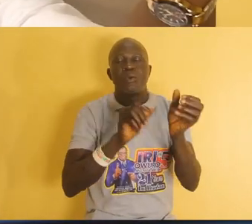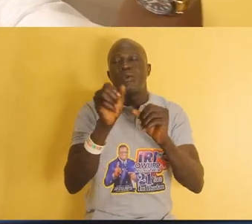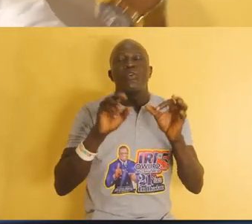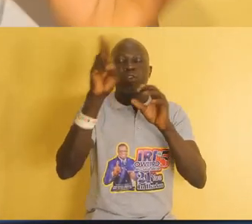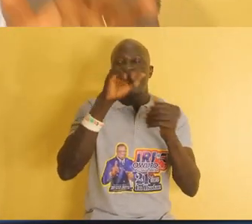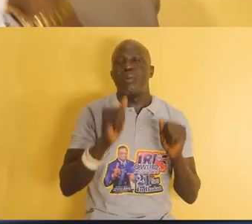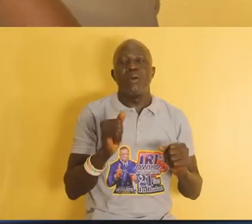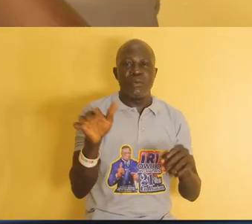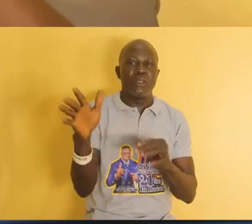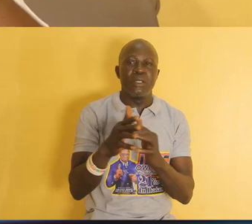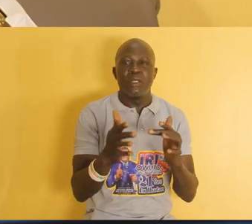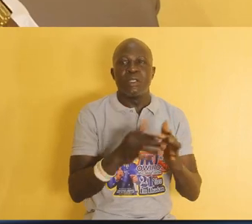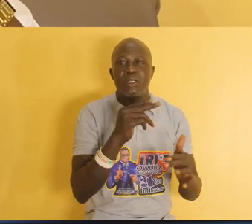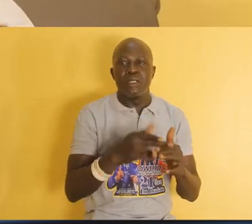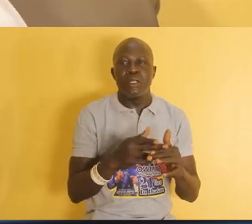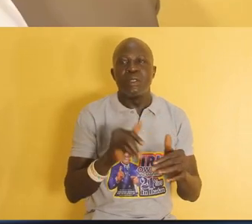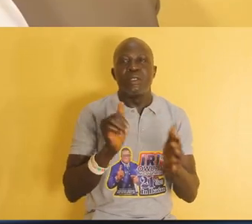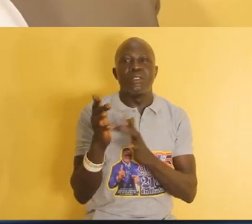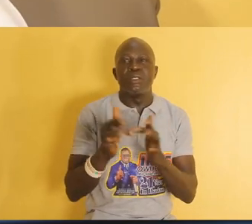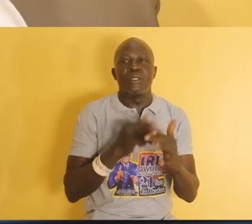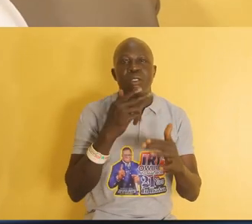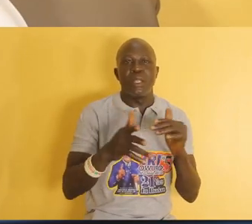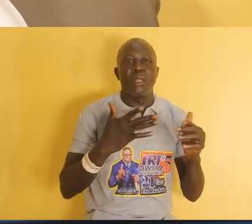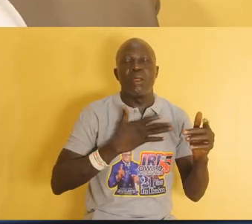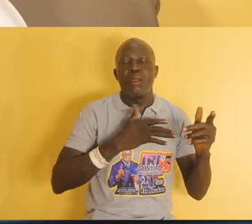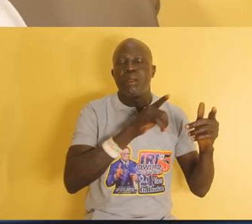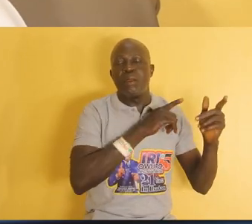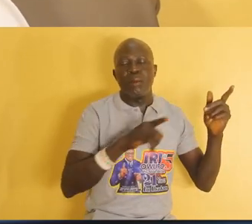agbara amen be di yori Jesu Oluwa wa